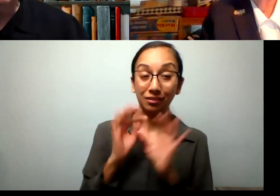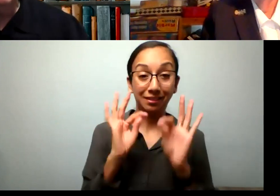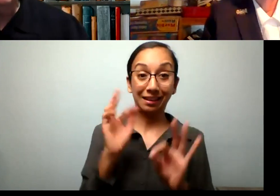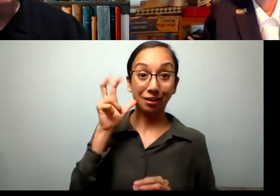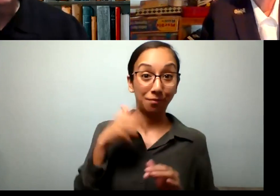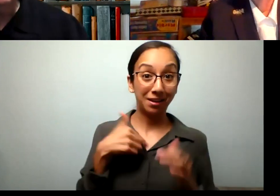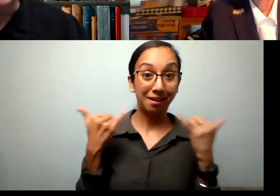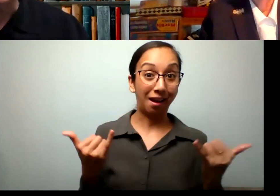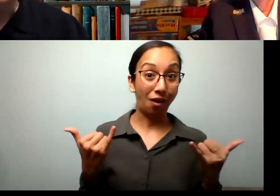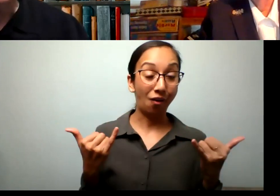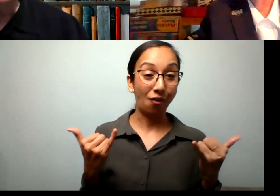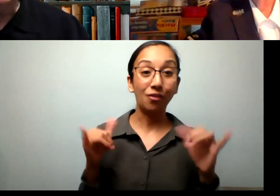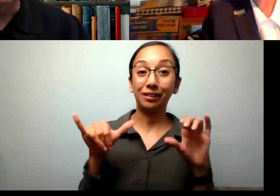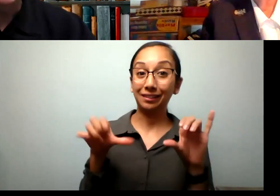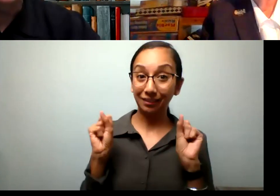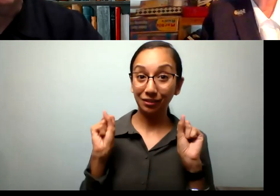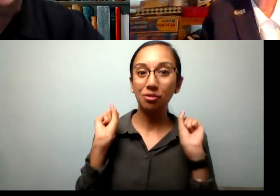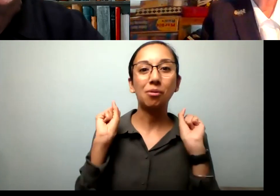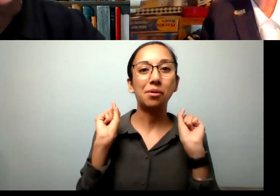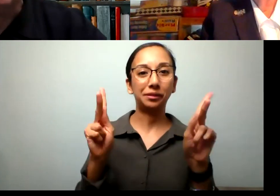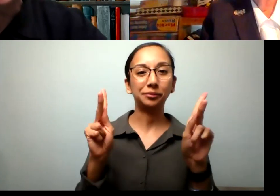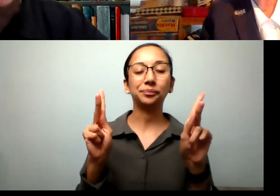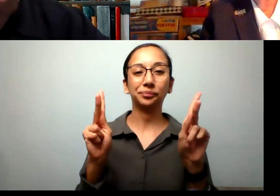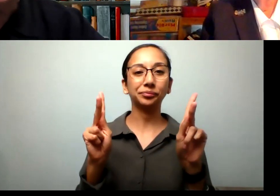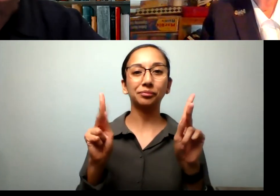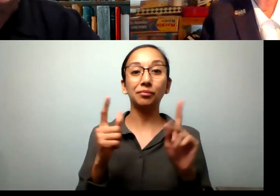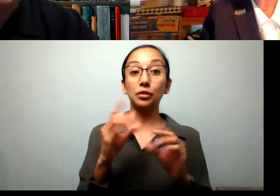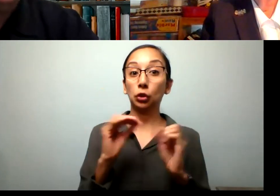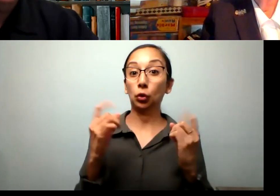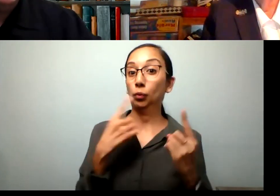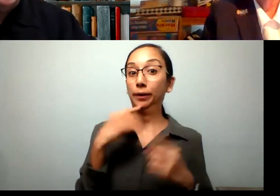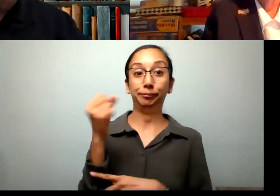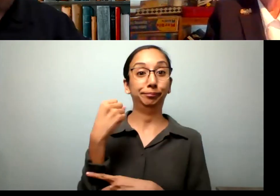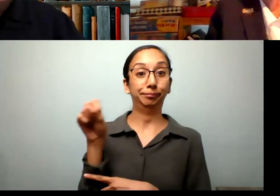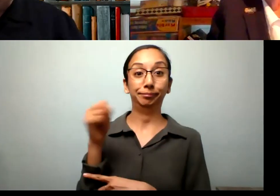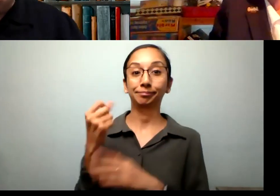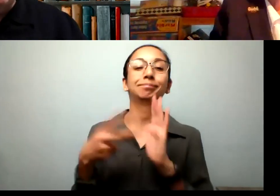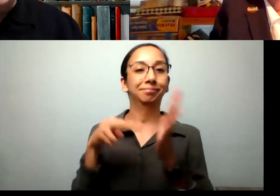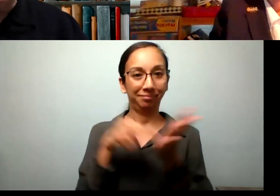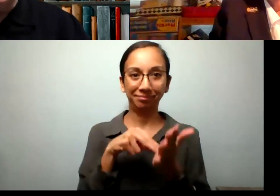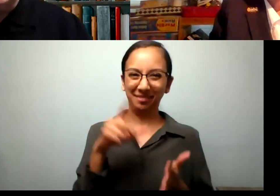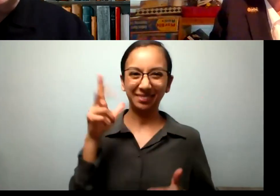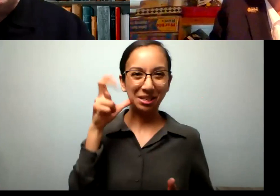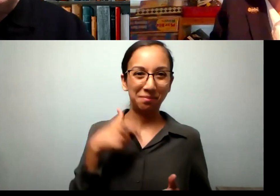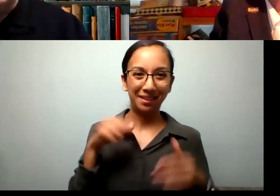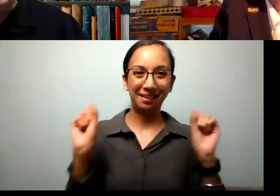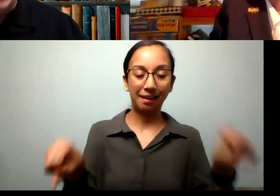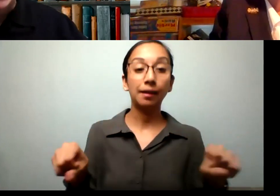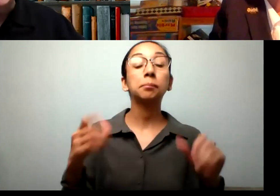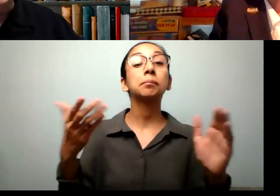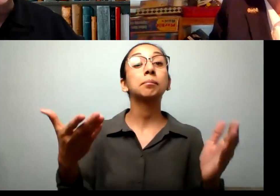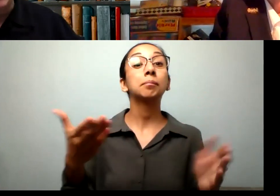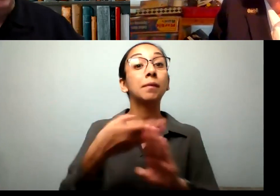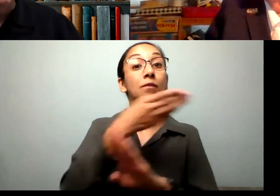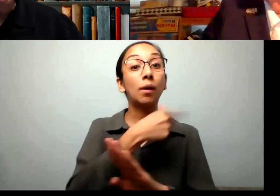now? Yes. Okay, nobody said no, so I guess you can hear me now. Before I introduce our speakers,